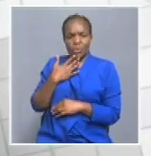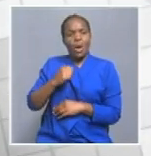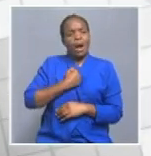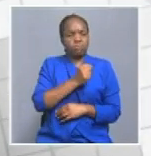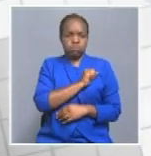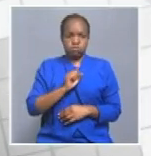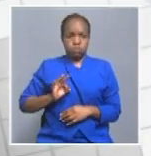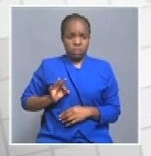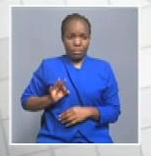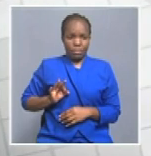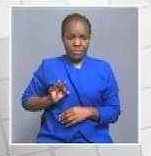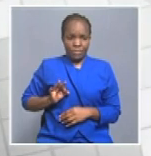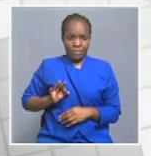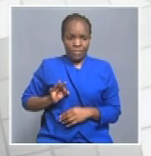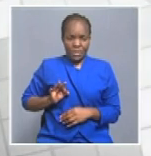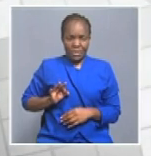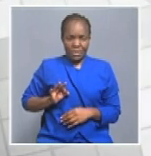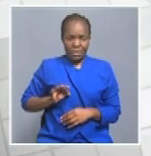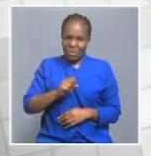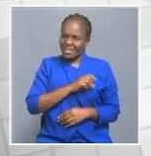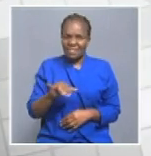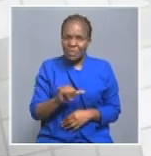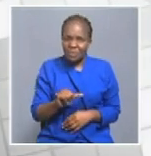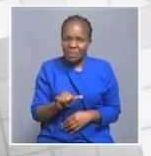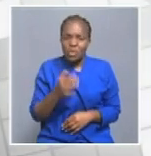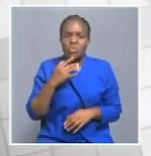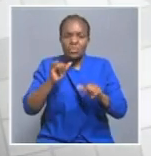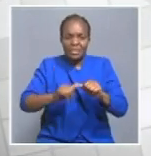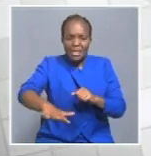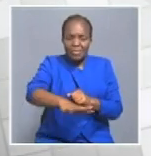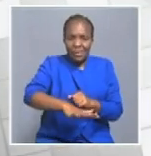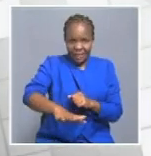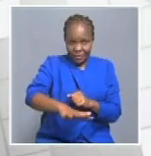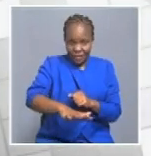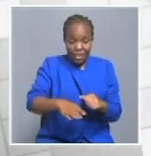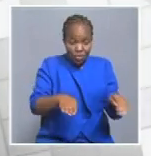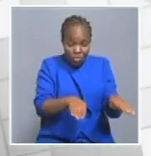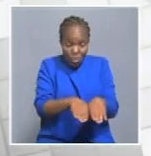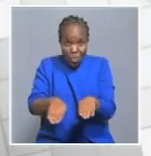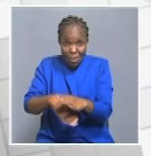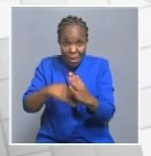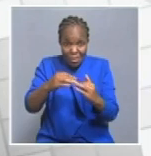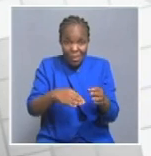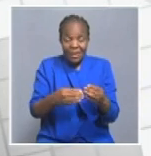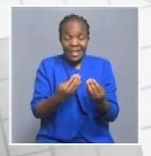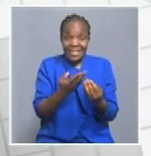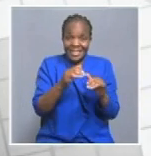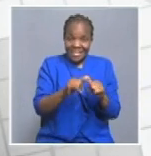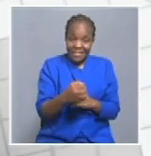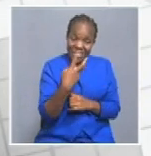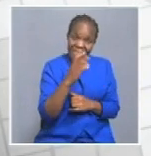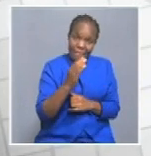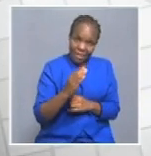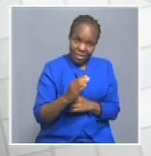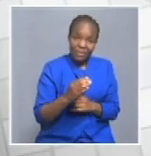members who also stay on site. It took them 3 months to build this. So there are some allowances which also went to the